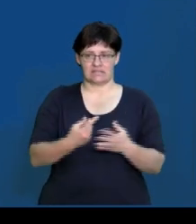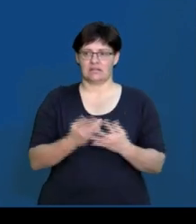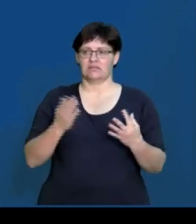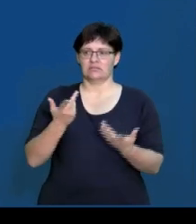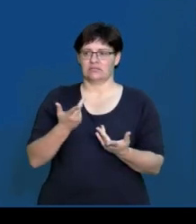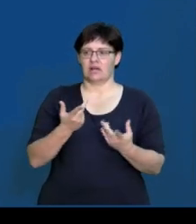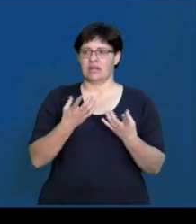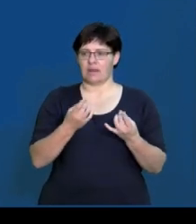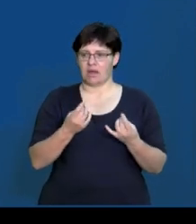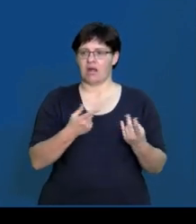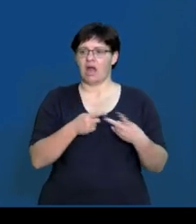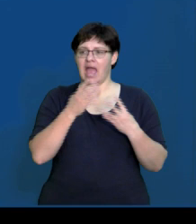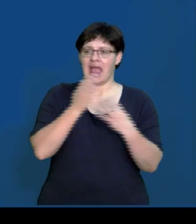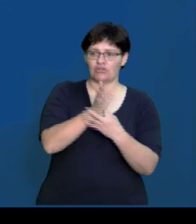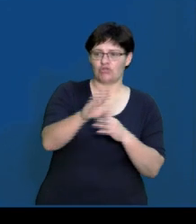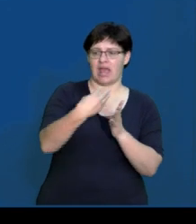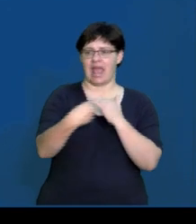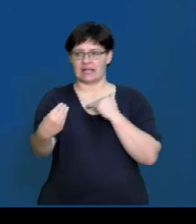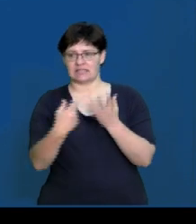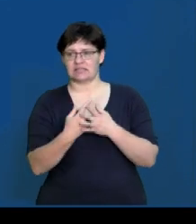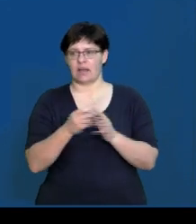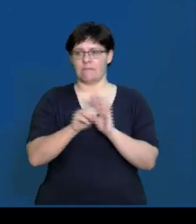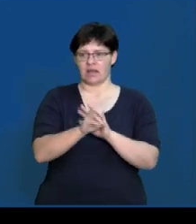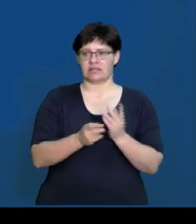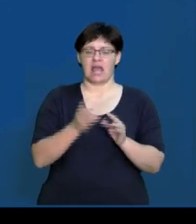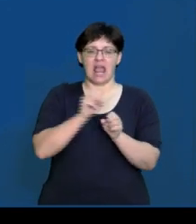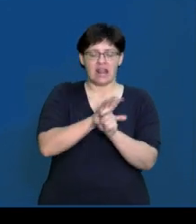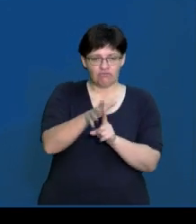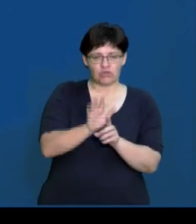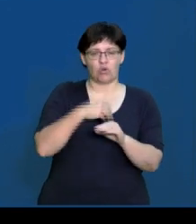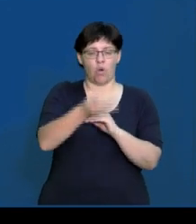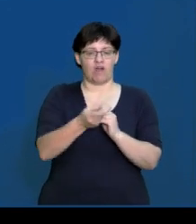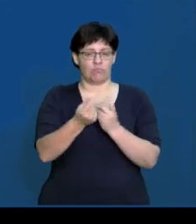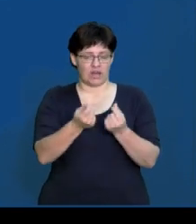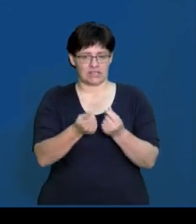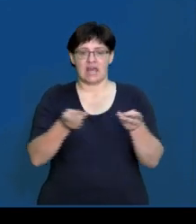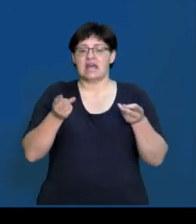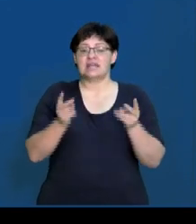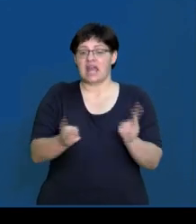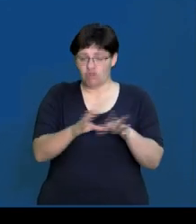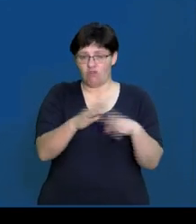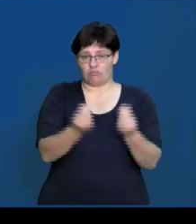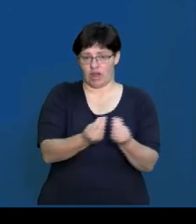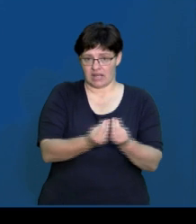businesses, entry into and exit from the market, influence over the price, the nature